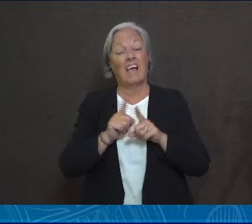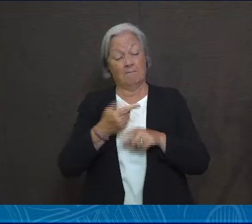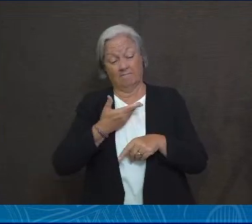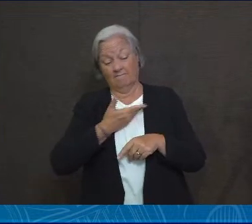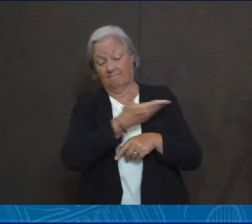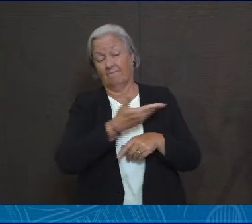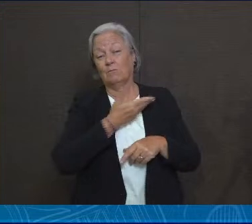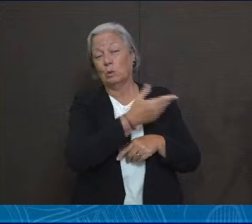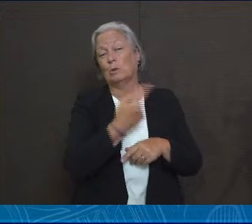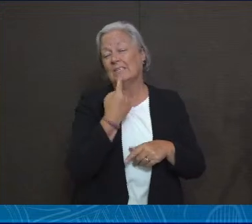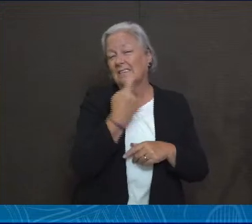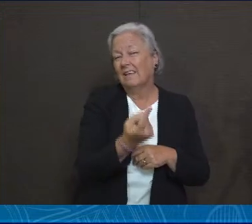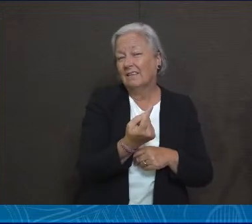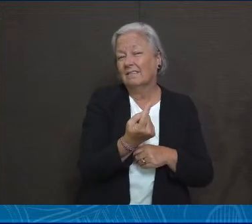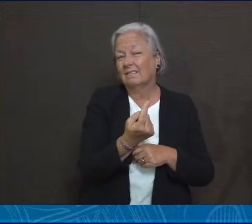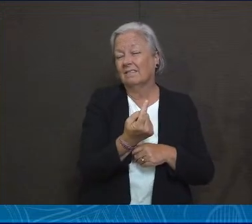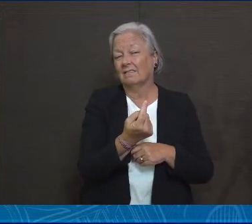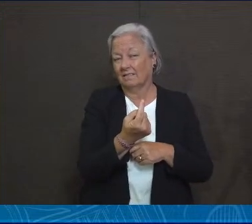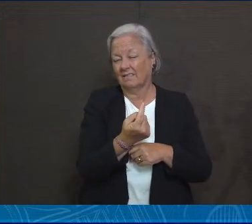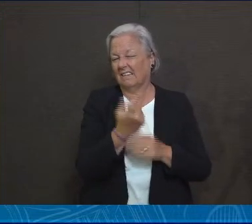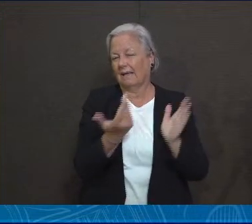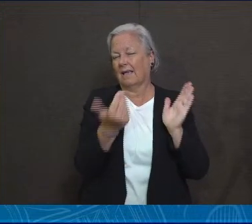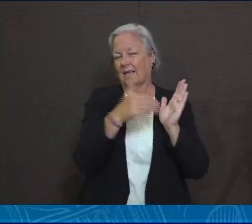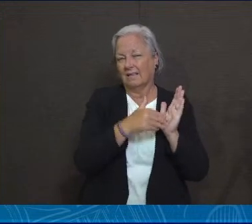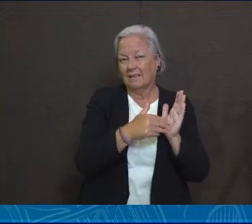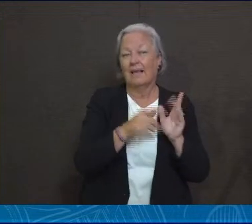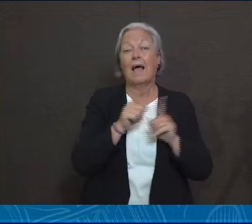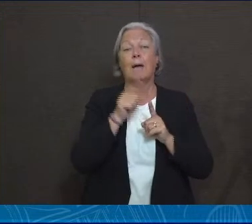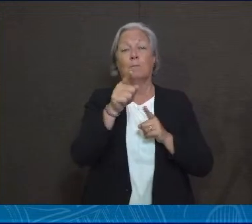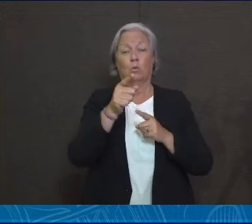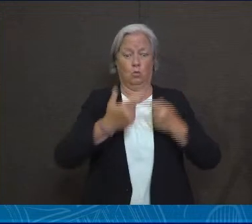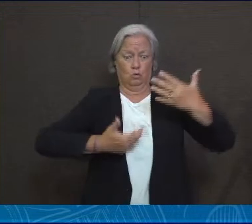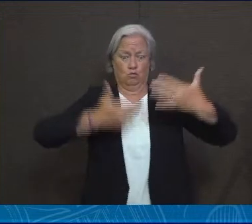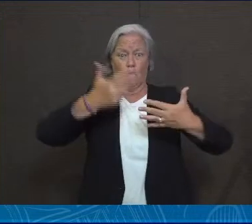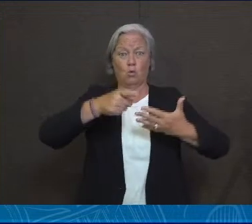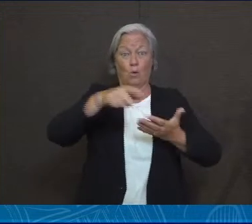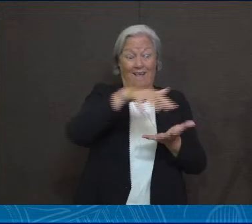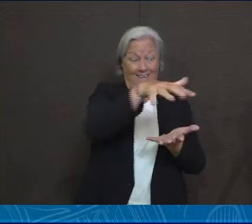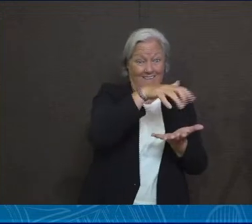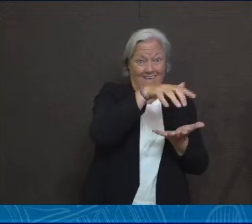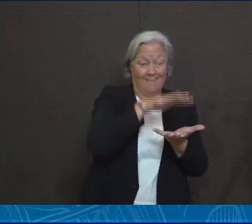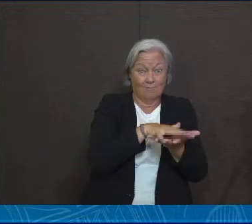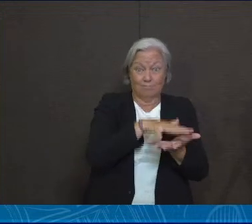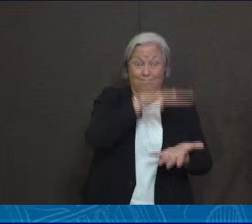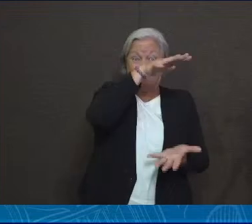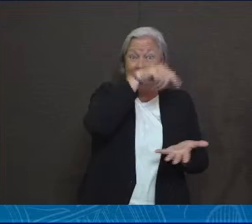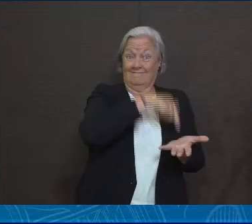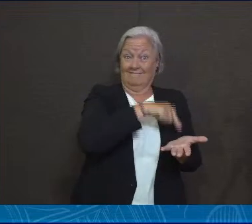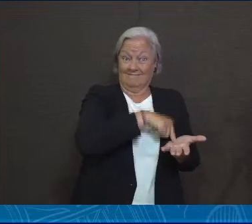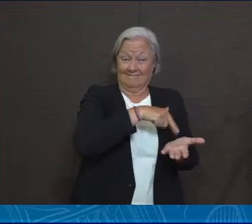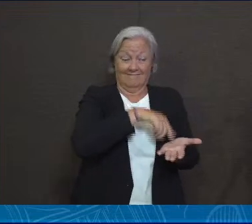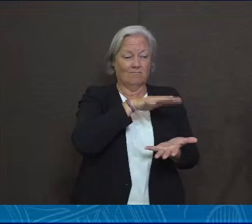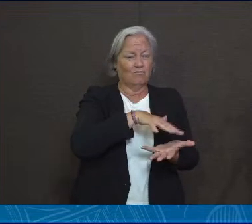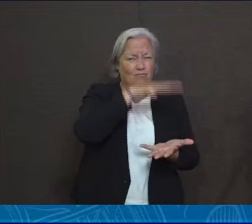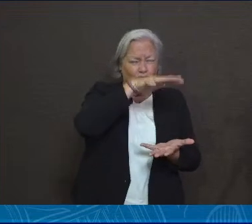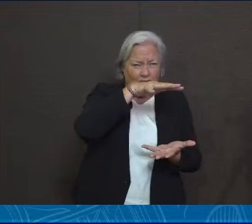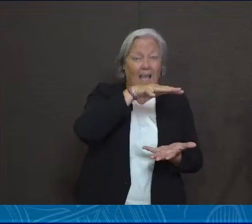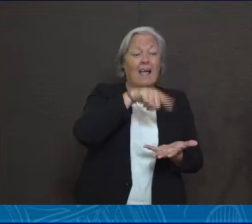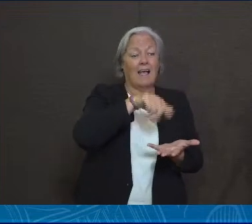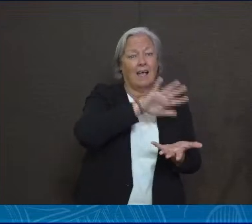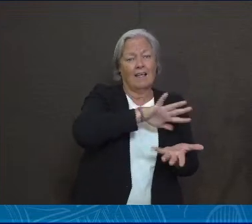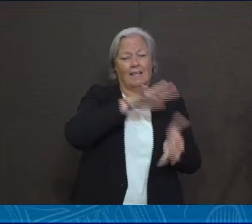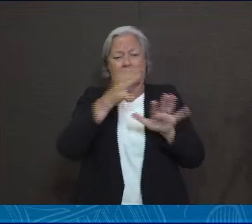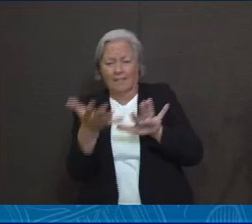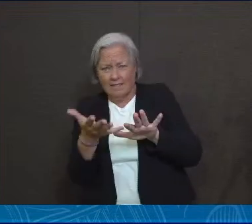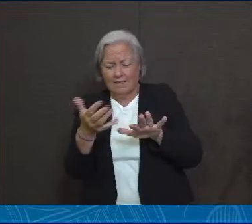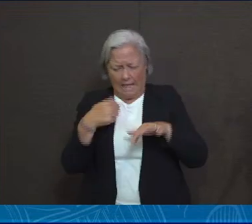mentioned around it's not just the data that you collect and how you use that data through analysis to create insights,